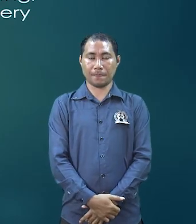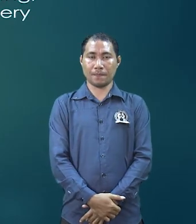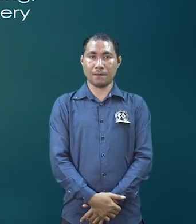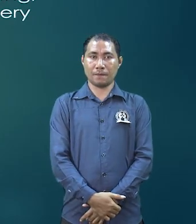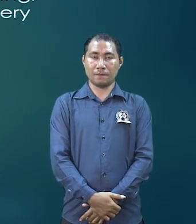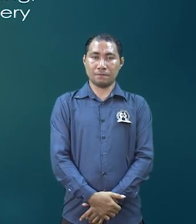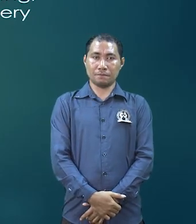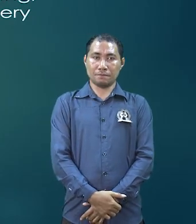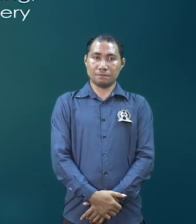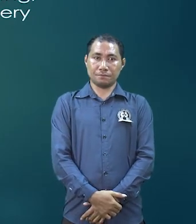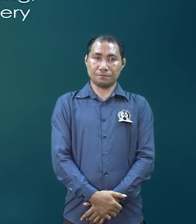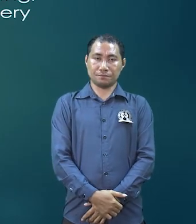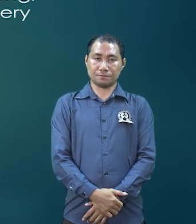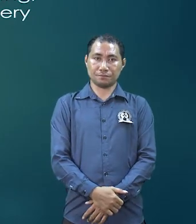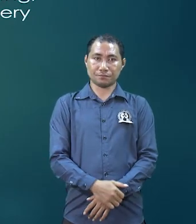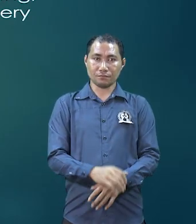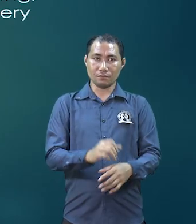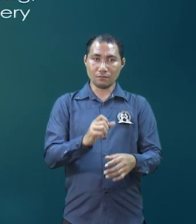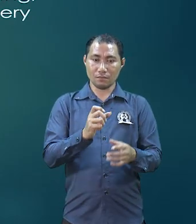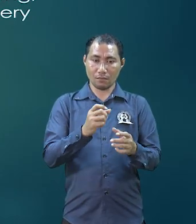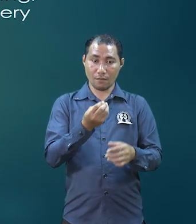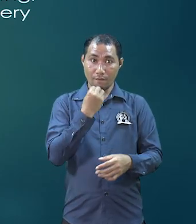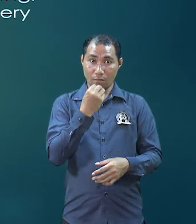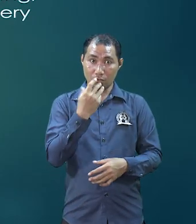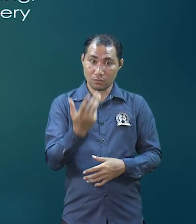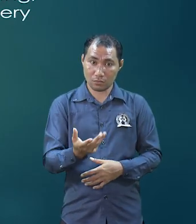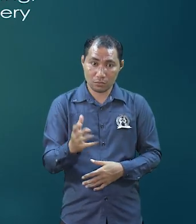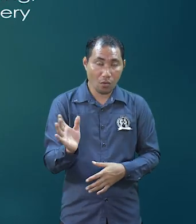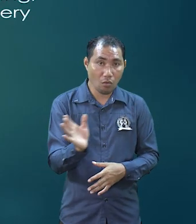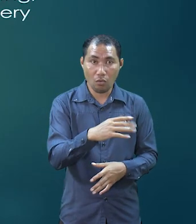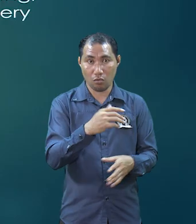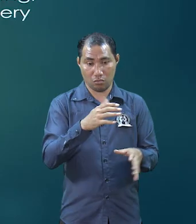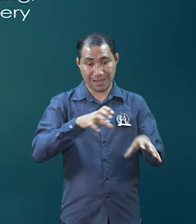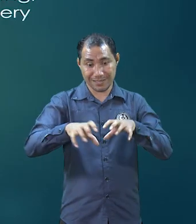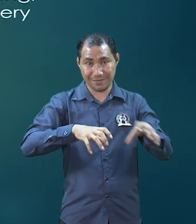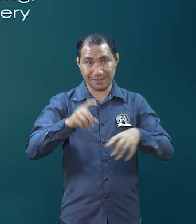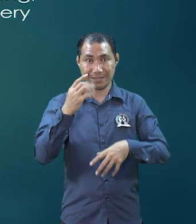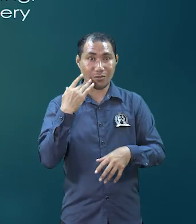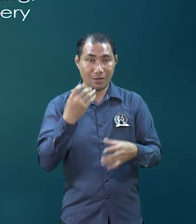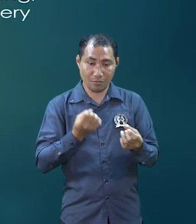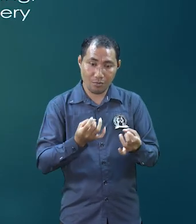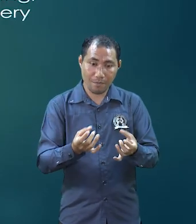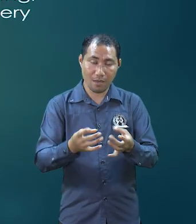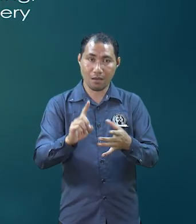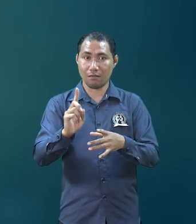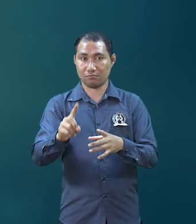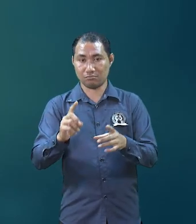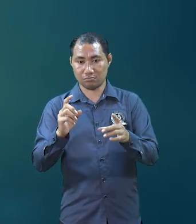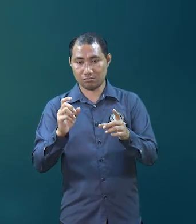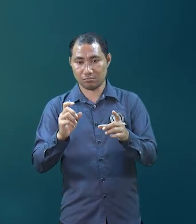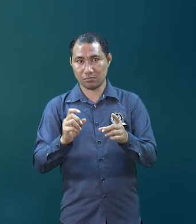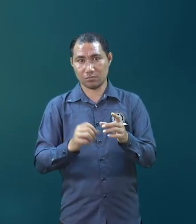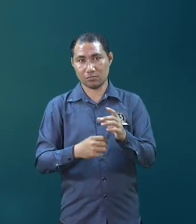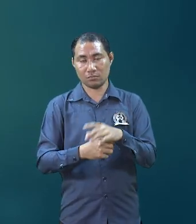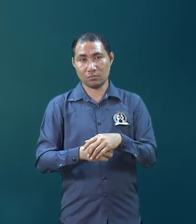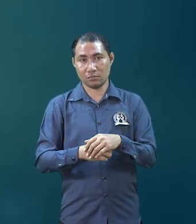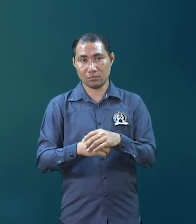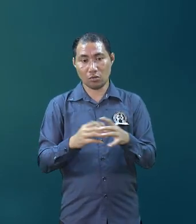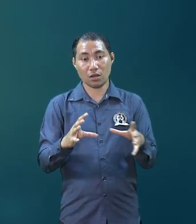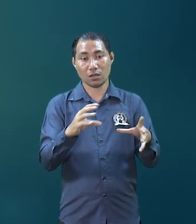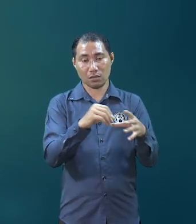Food handling is any aspect of the operations in the preparation, transport,